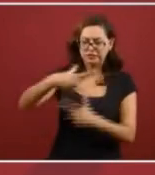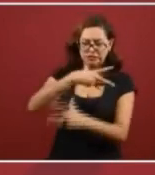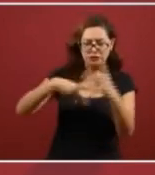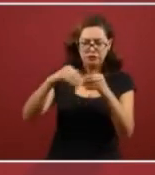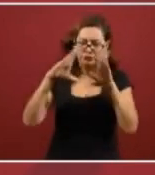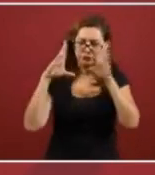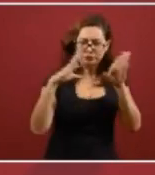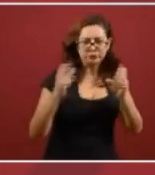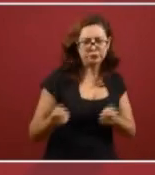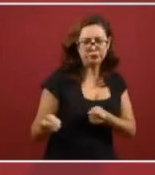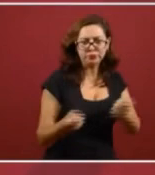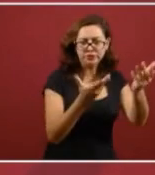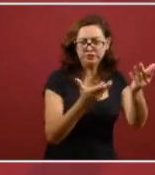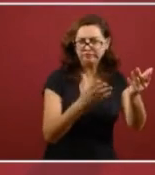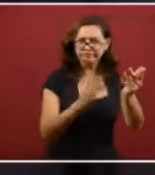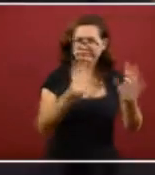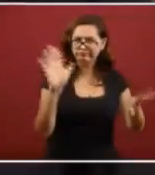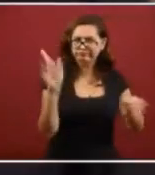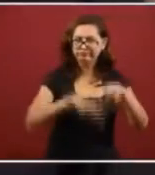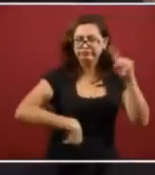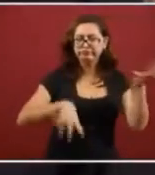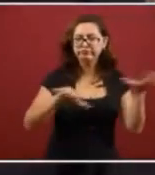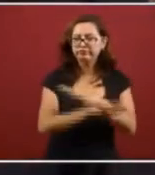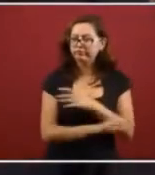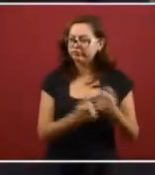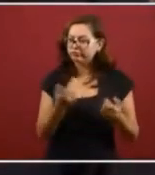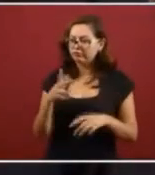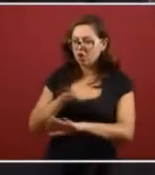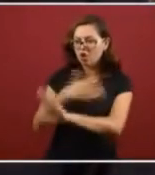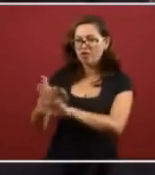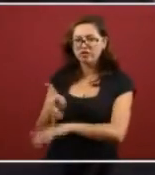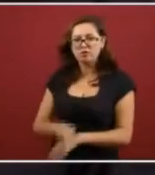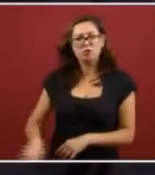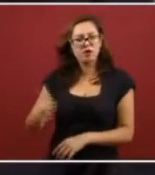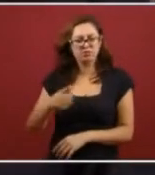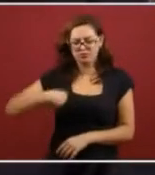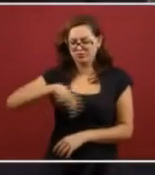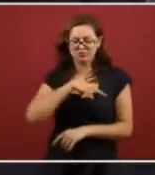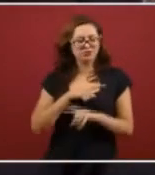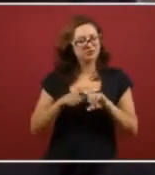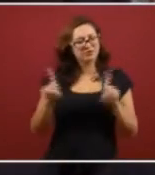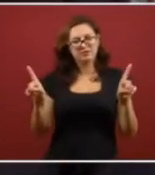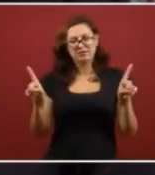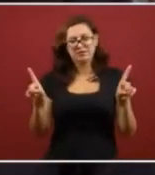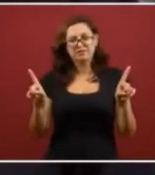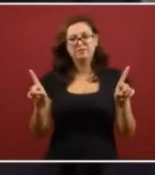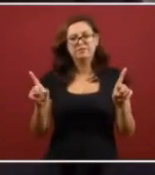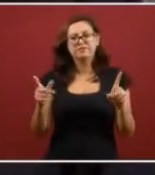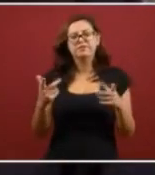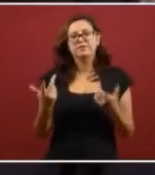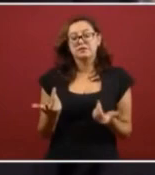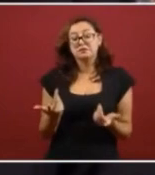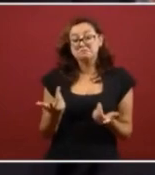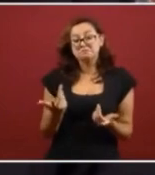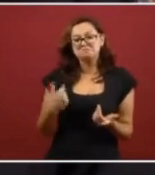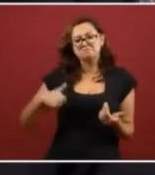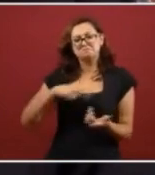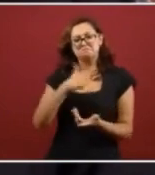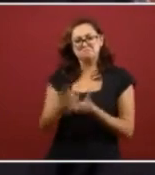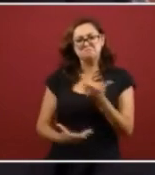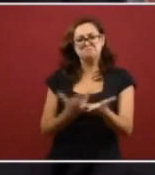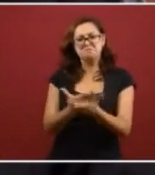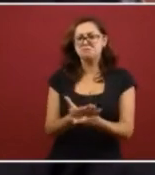political, this unpopular that politics that considero